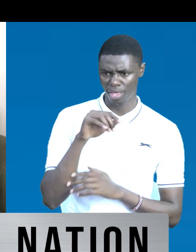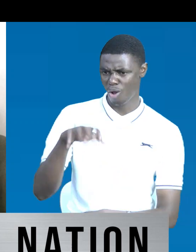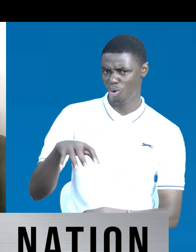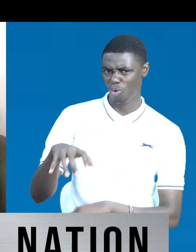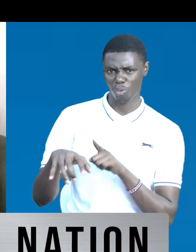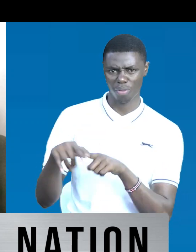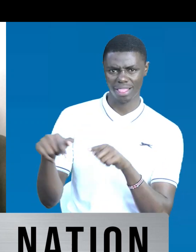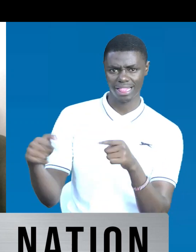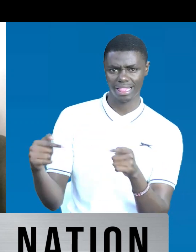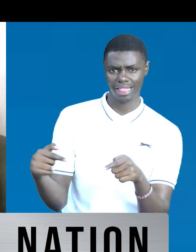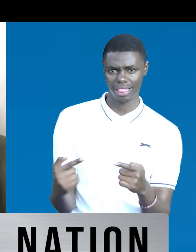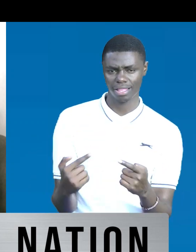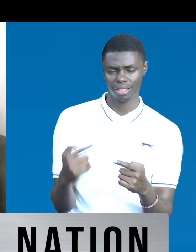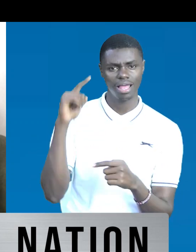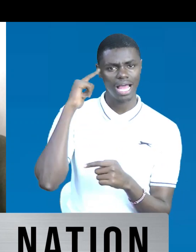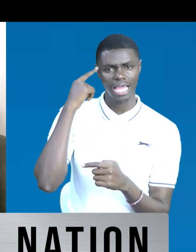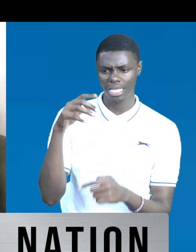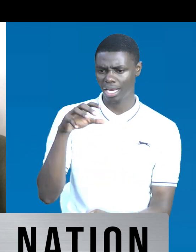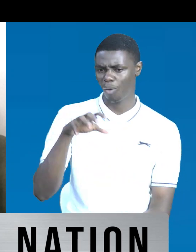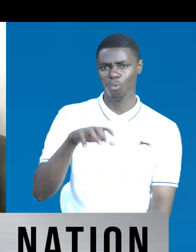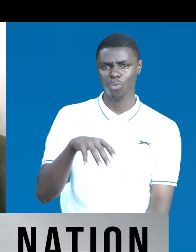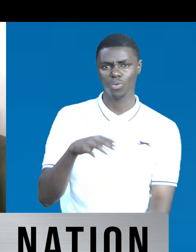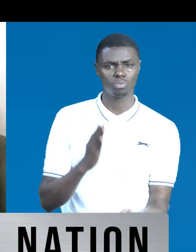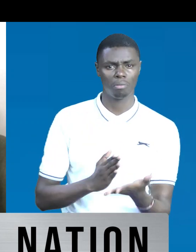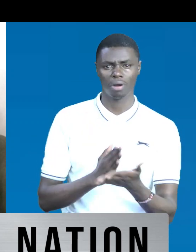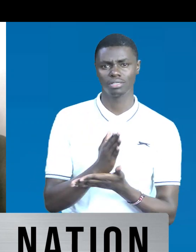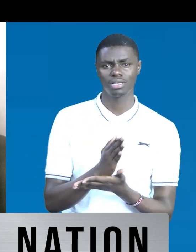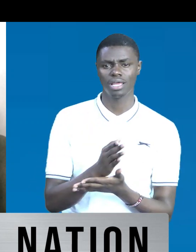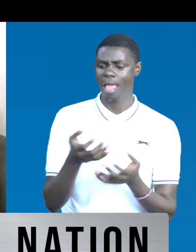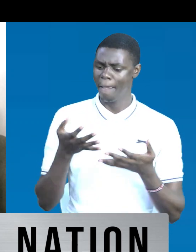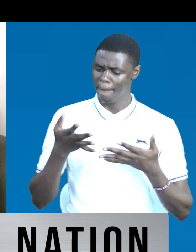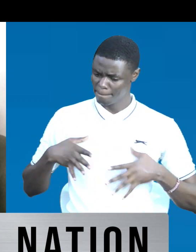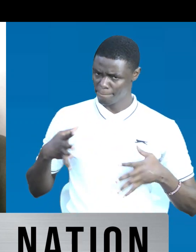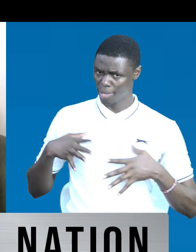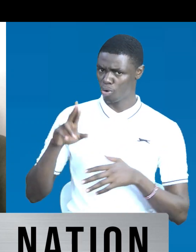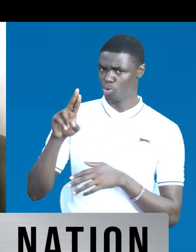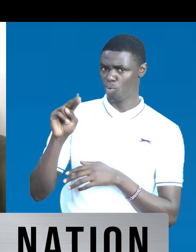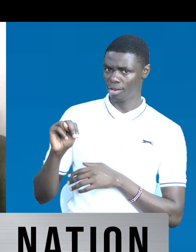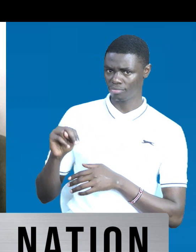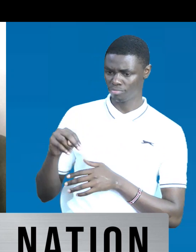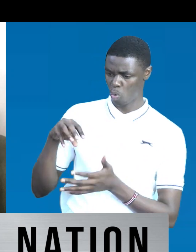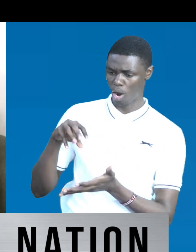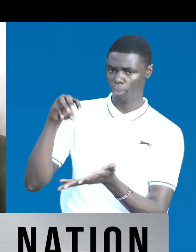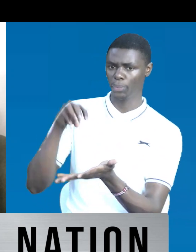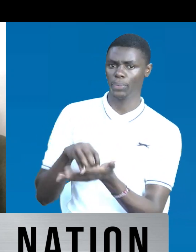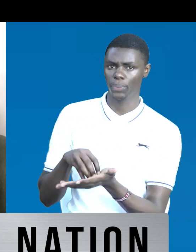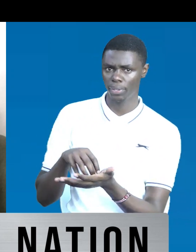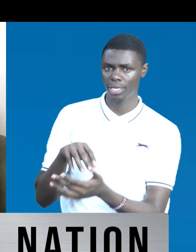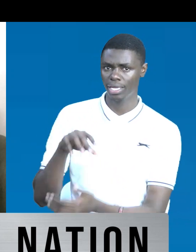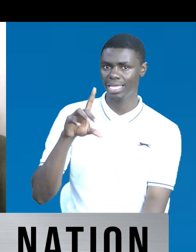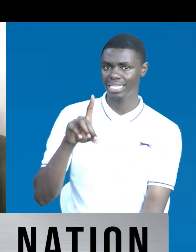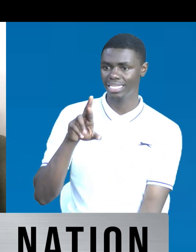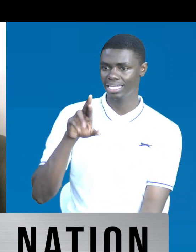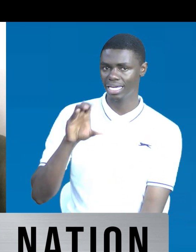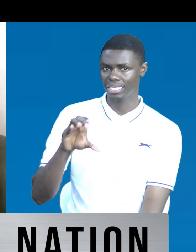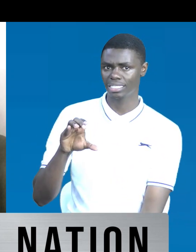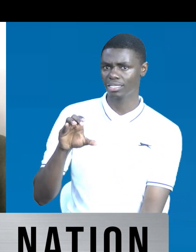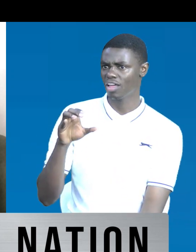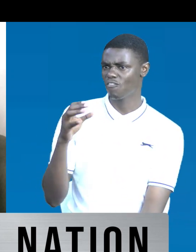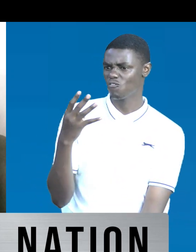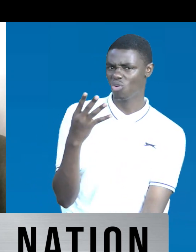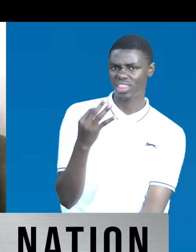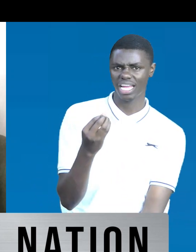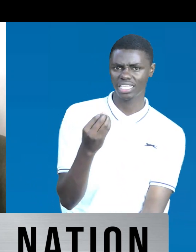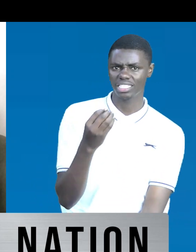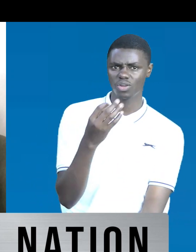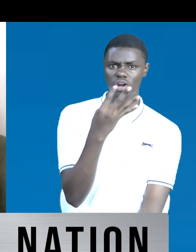always conflict. And I think the Congolese are right. If these people have been here, been in DRC for the last 30, 40